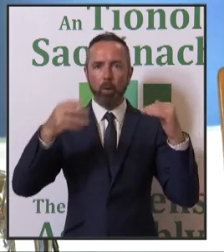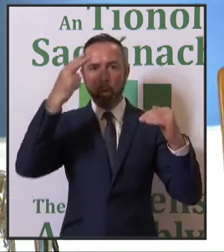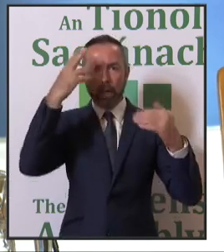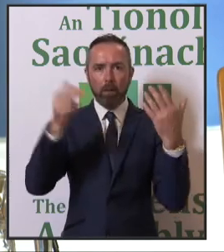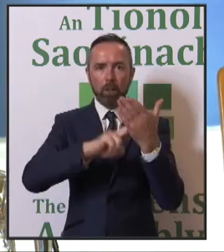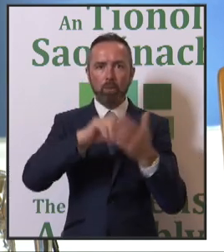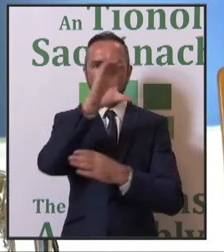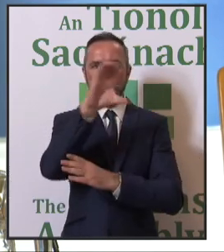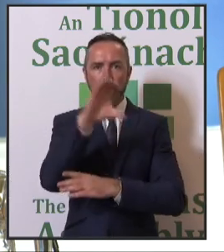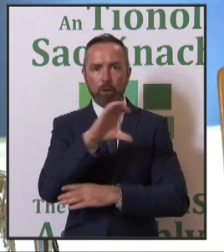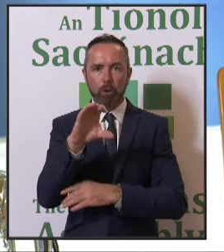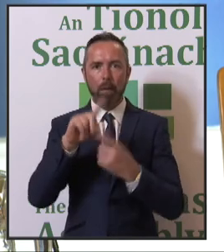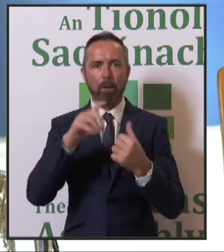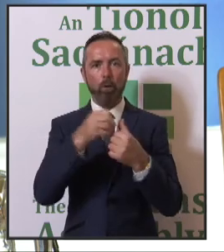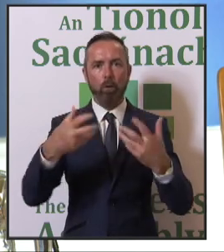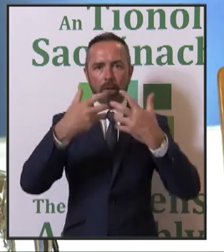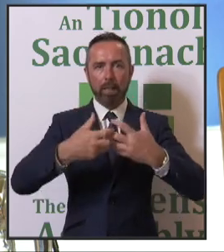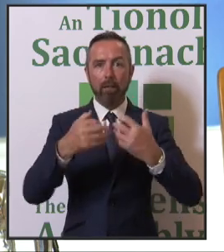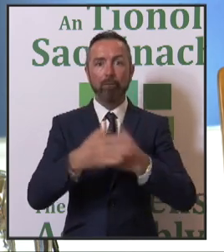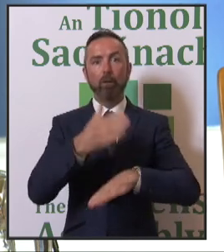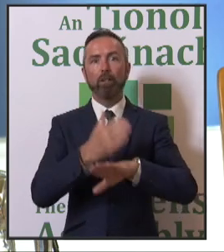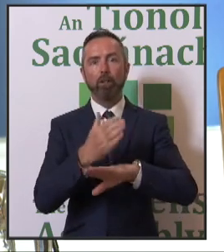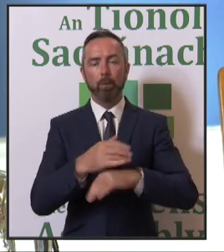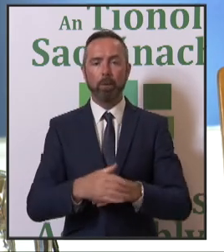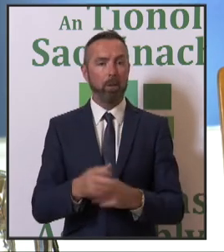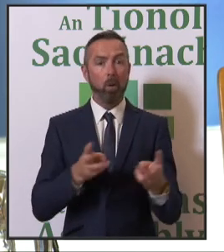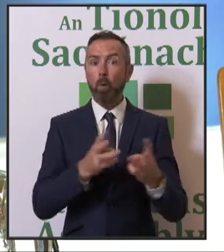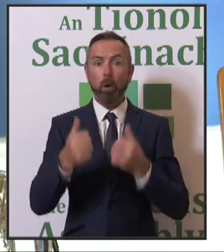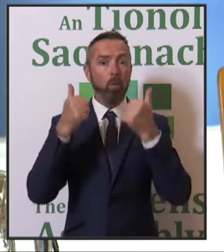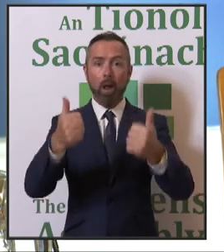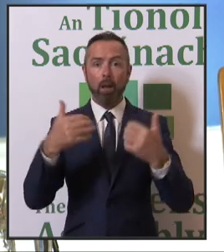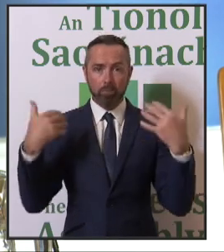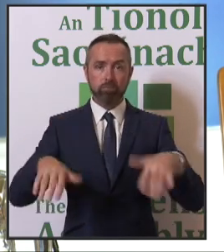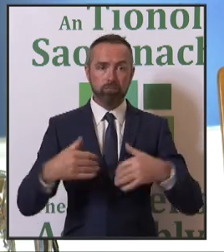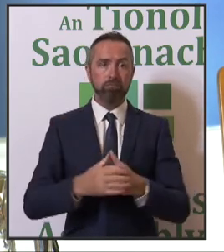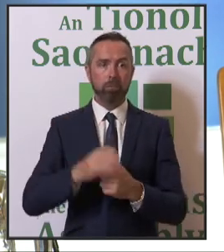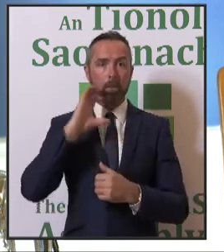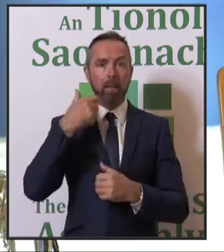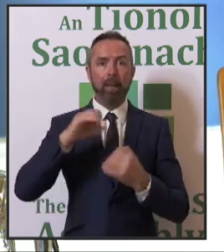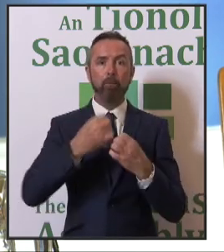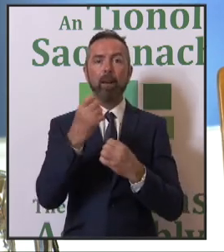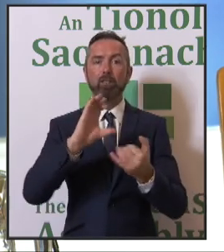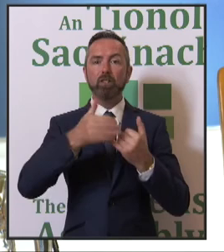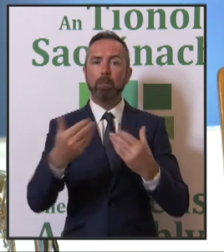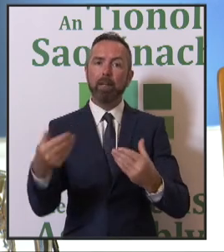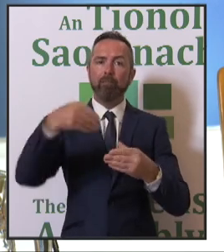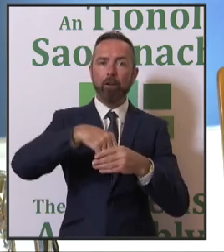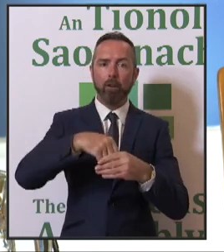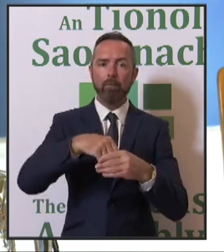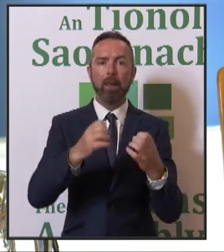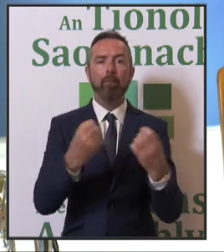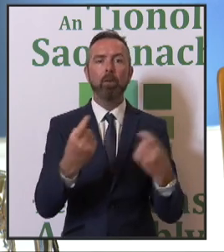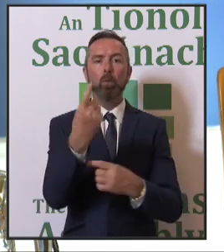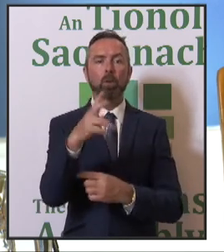other technologies for the purpose in hand. And, you know, it worked really well because everybody still got the opportunity to take part. Everybody